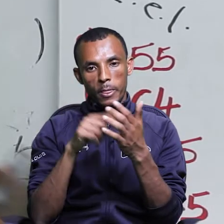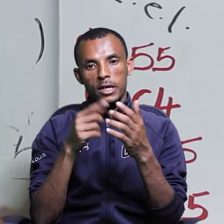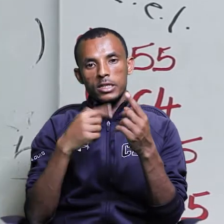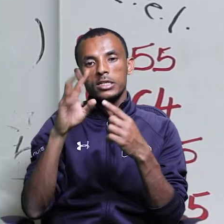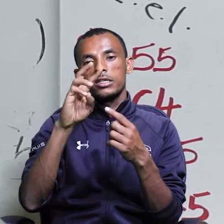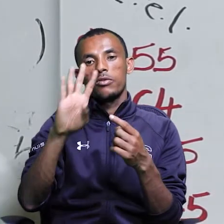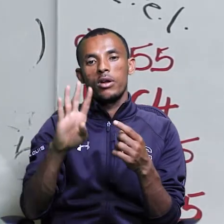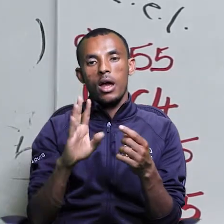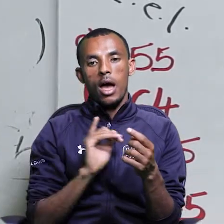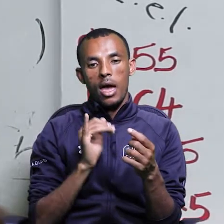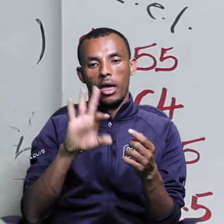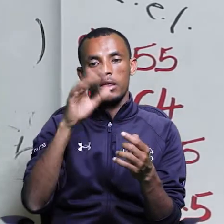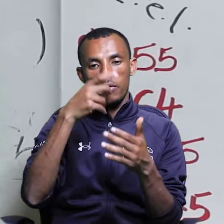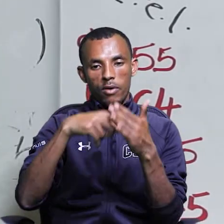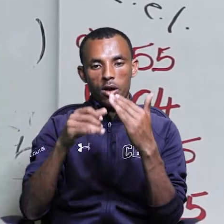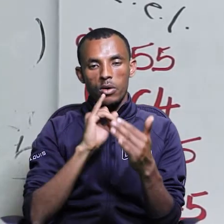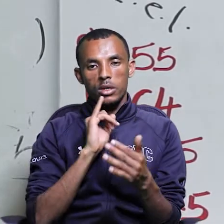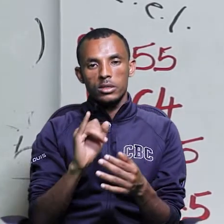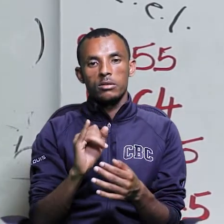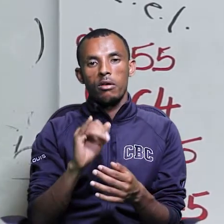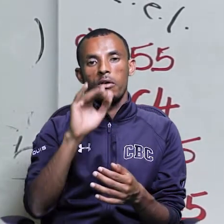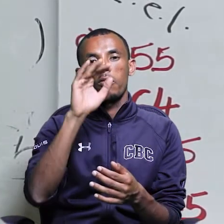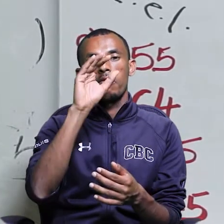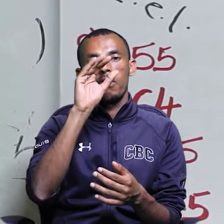55, I will get a value to be equal to